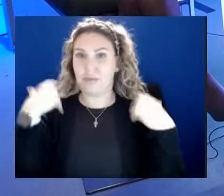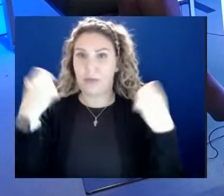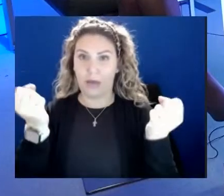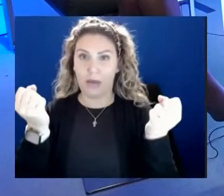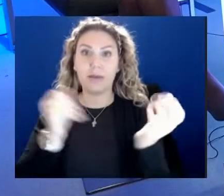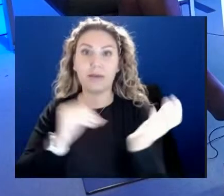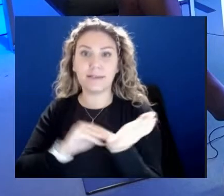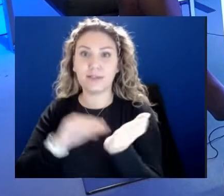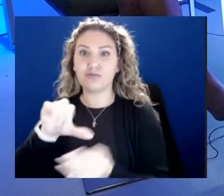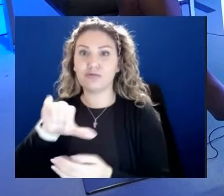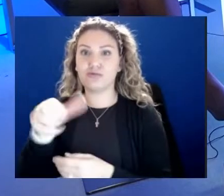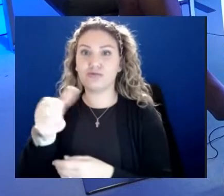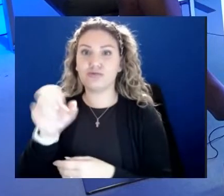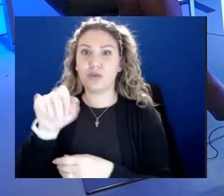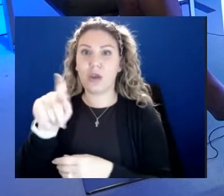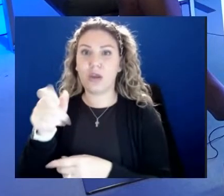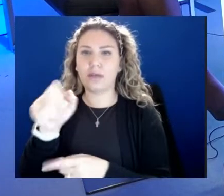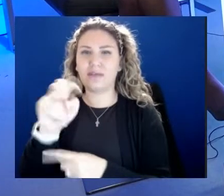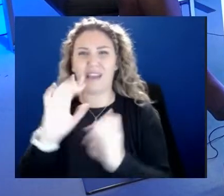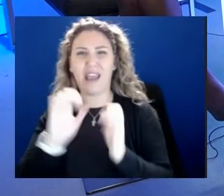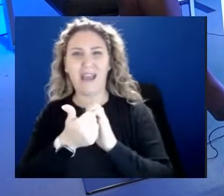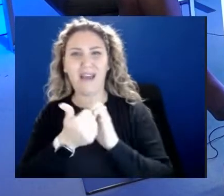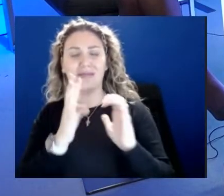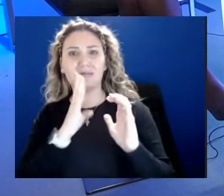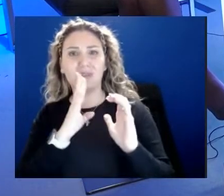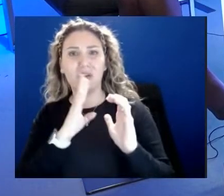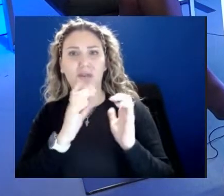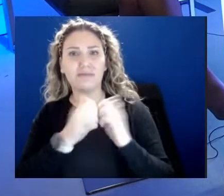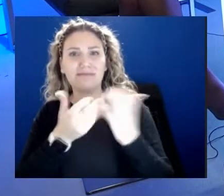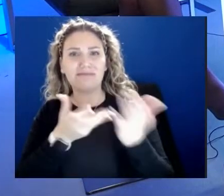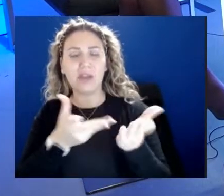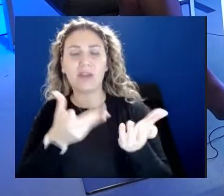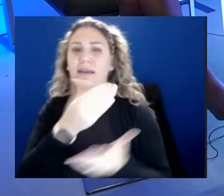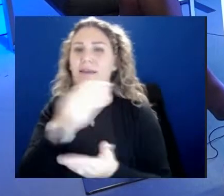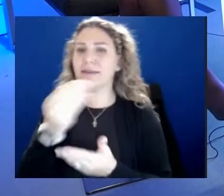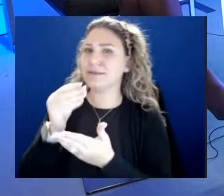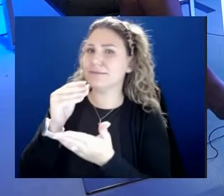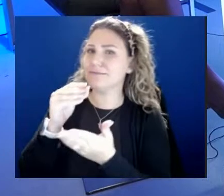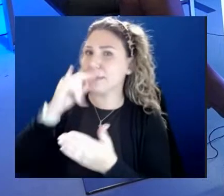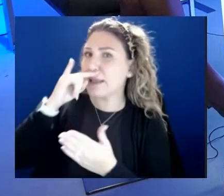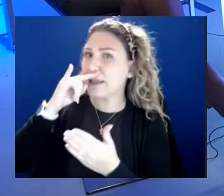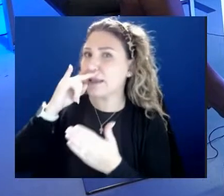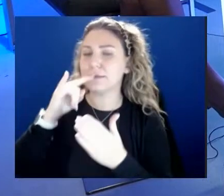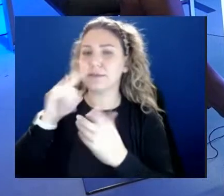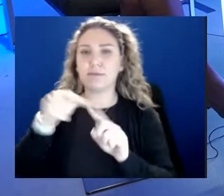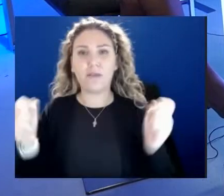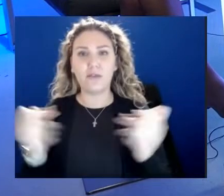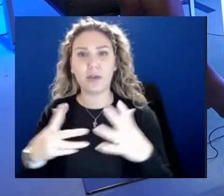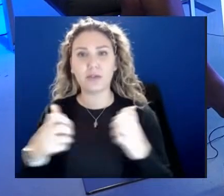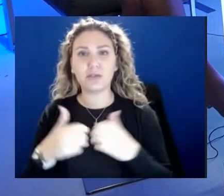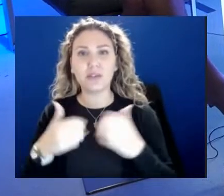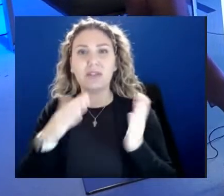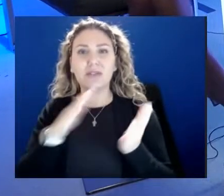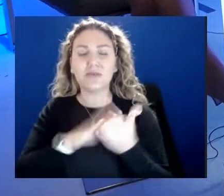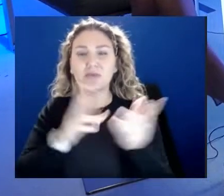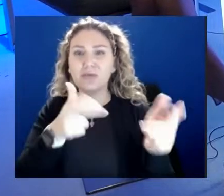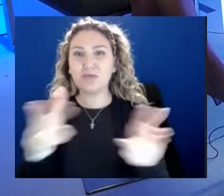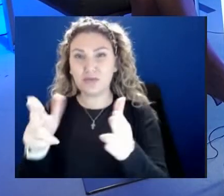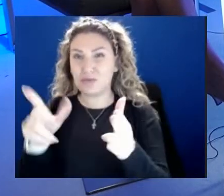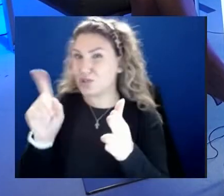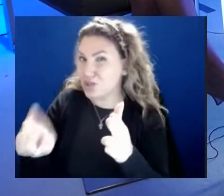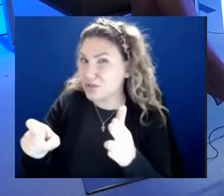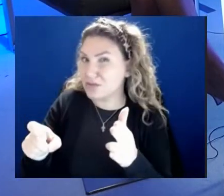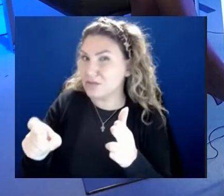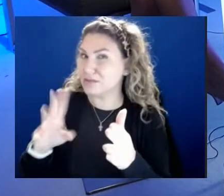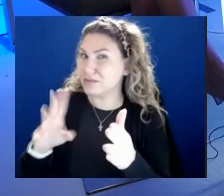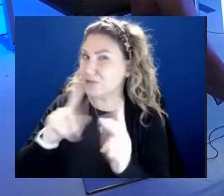how do we talk to our kids about those fears of school shootings? I mean, is that even something we should be talking about? Kind of tell